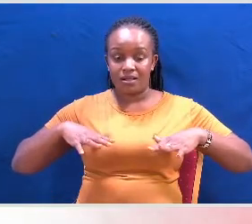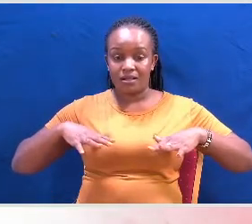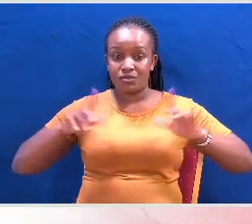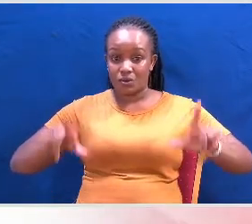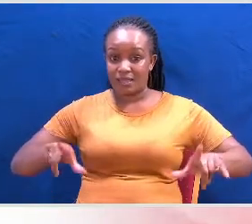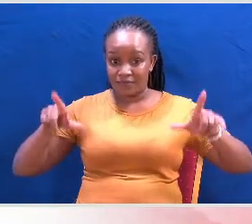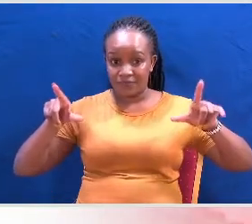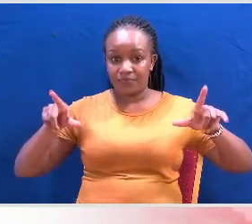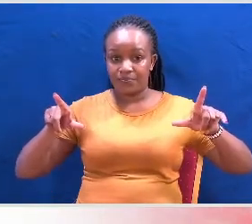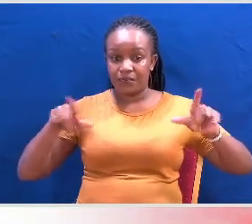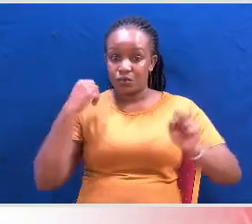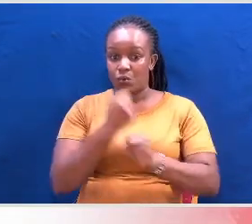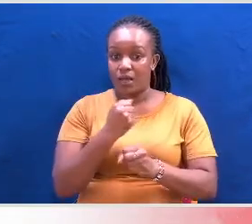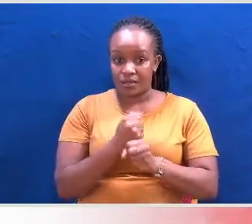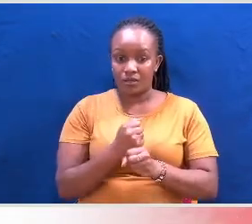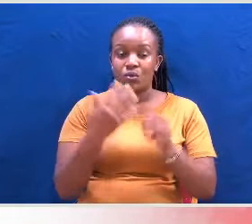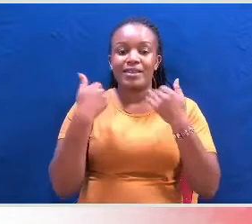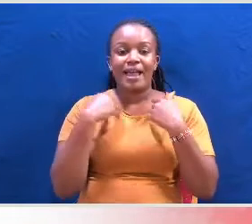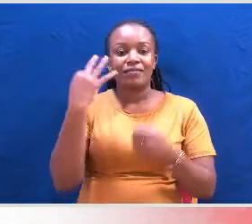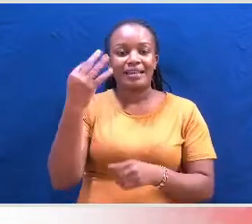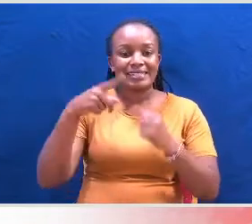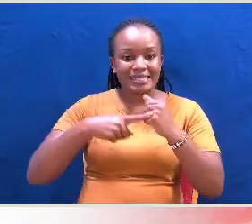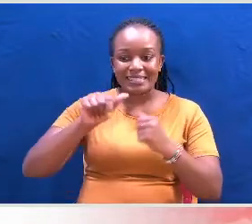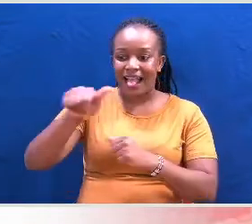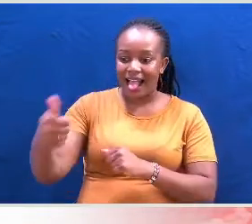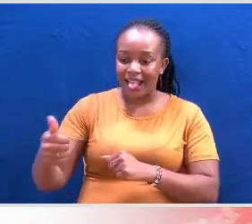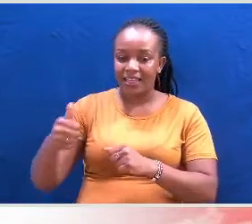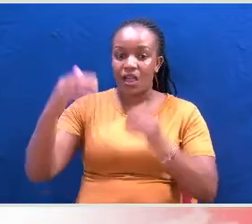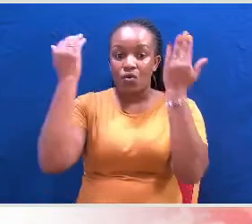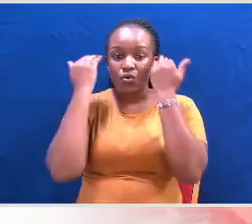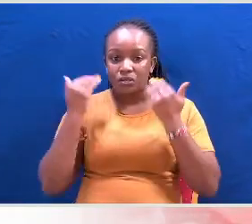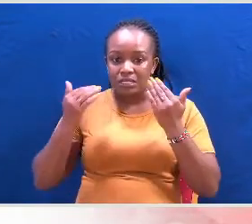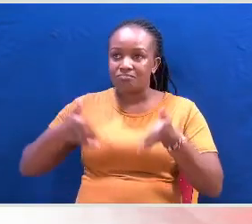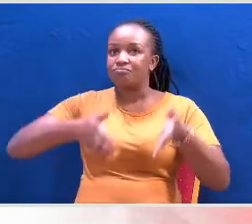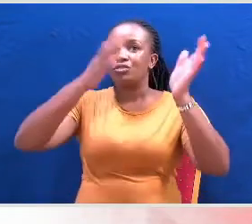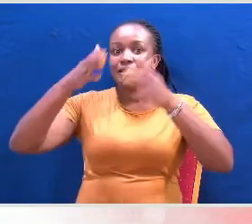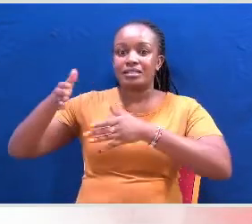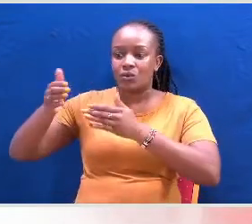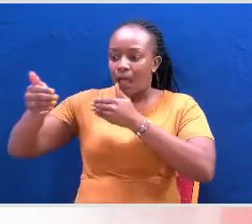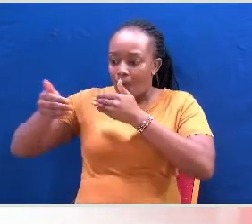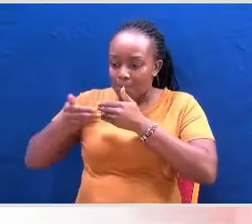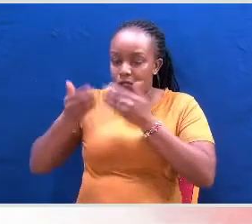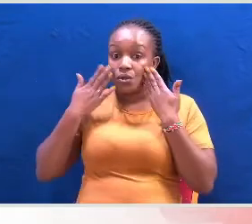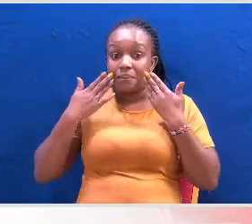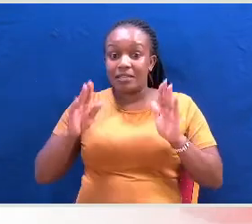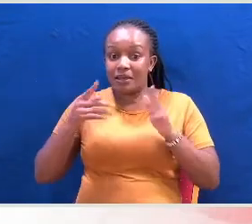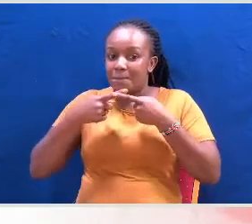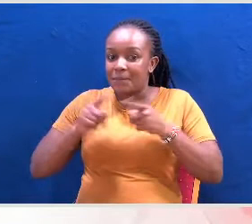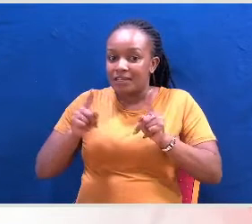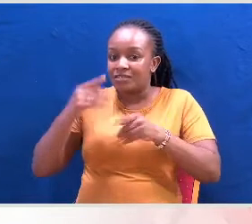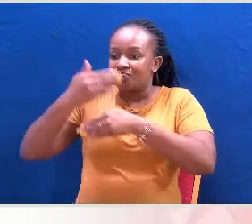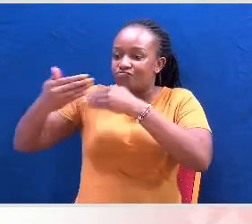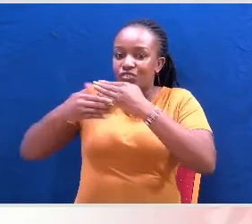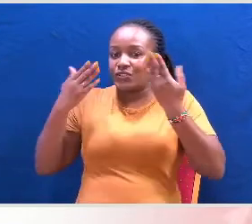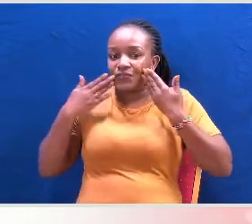have 36 other court buildings that are almost complete but cannot be occupied